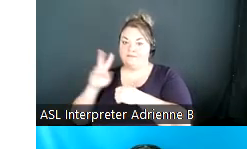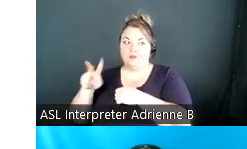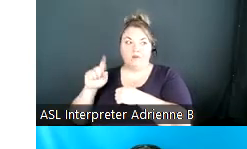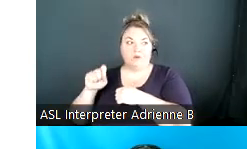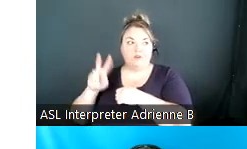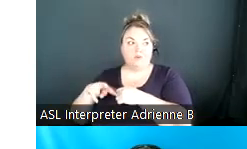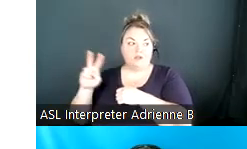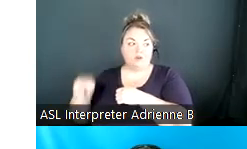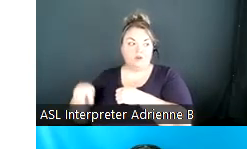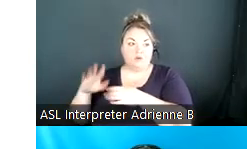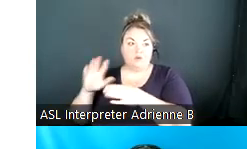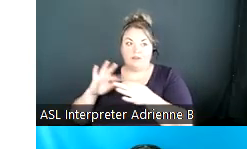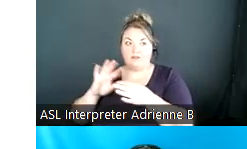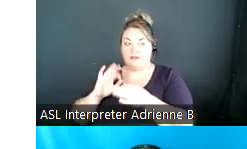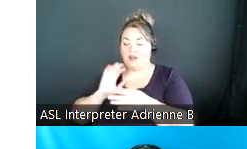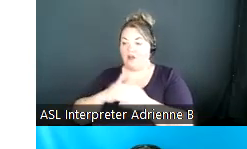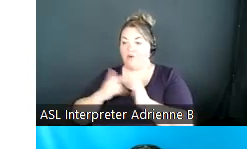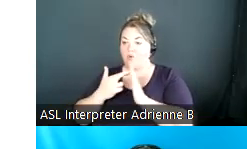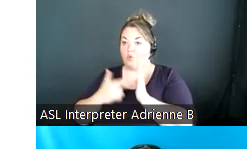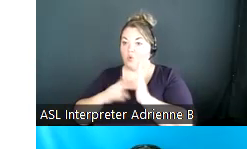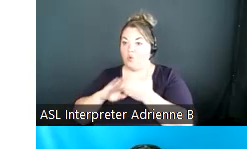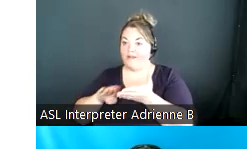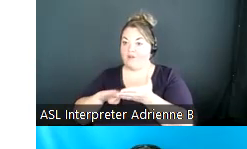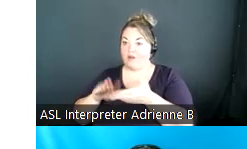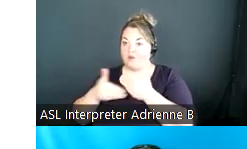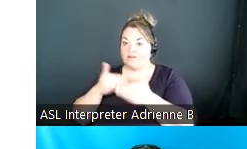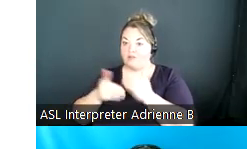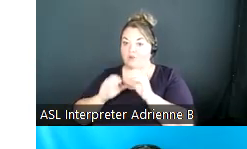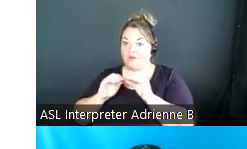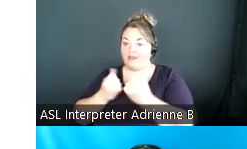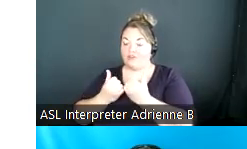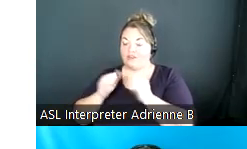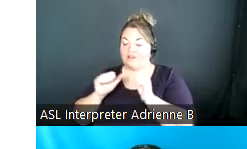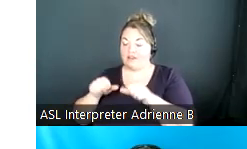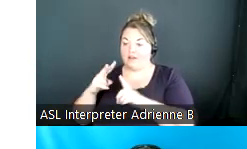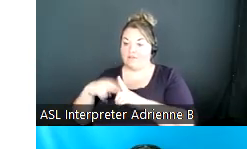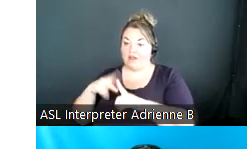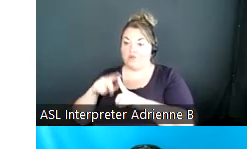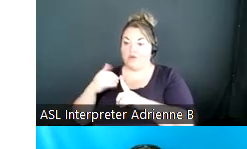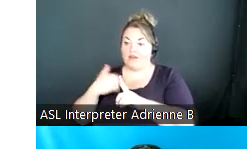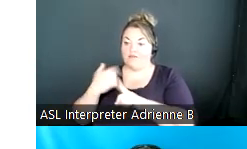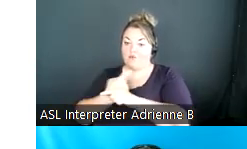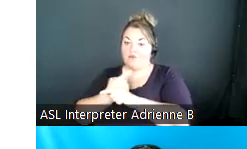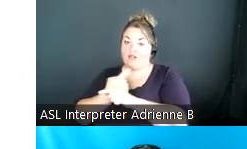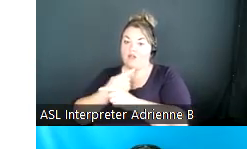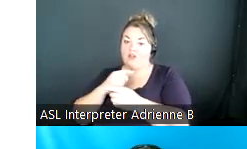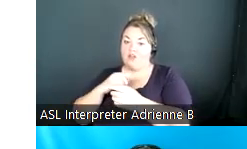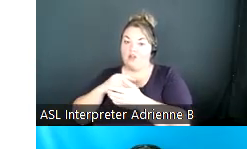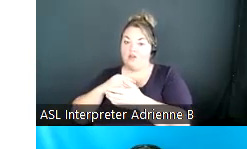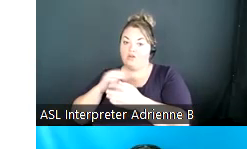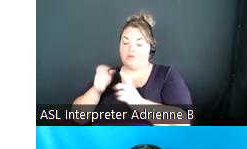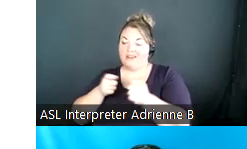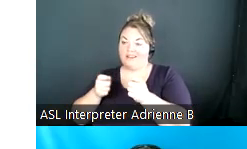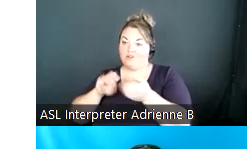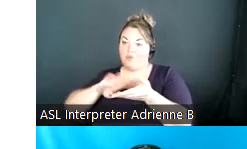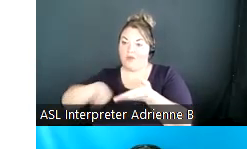2.22 speaks to our rule waiver process. So agencies can apply to have a regulation waived. One important piece